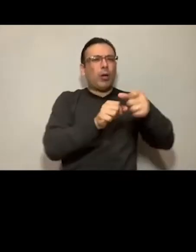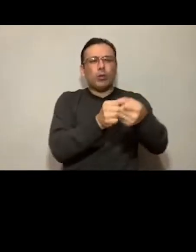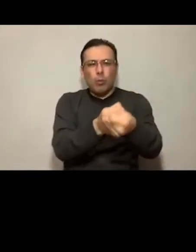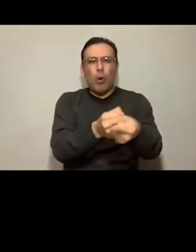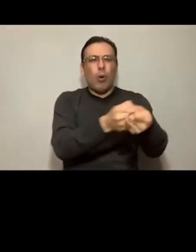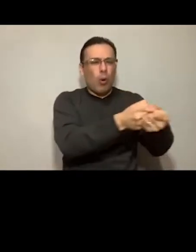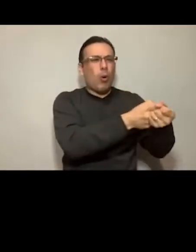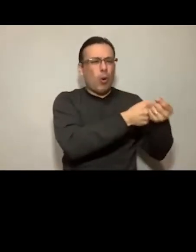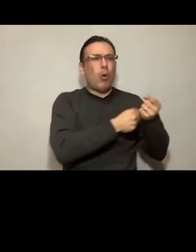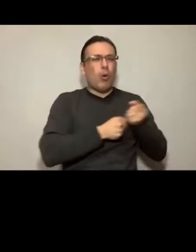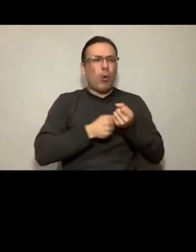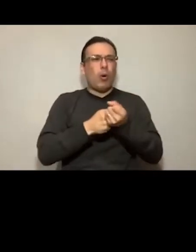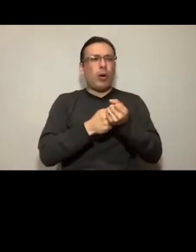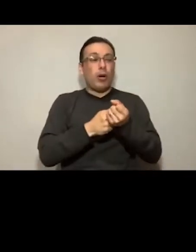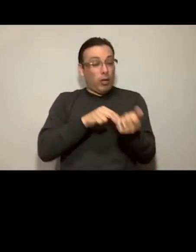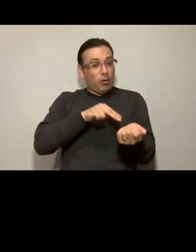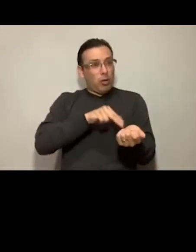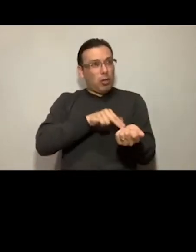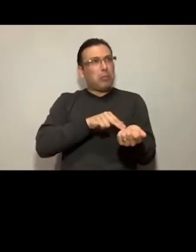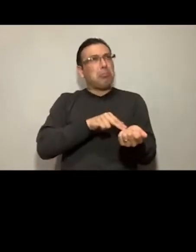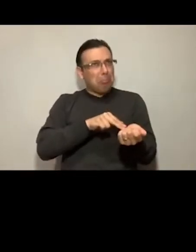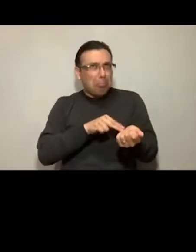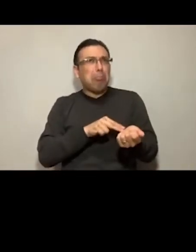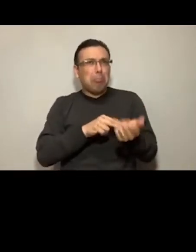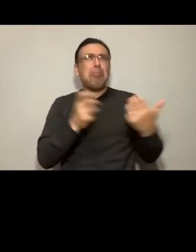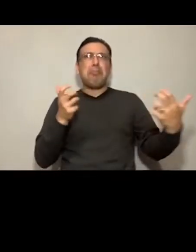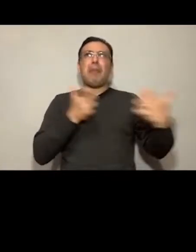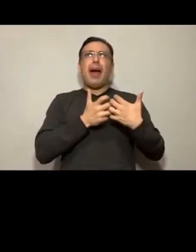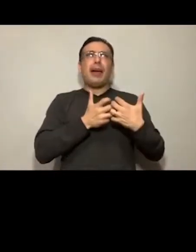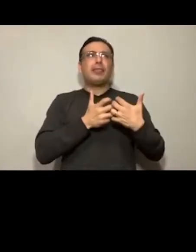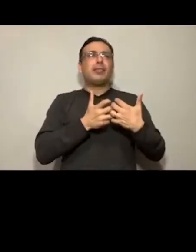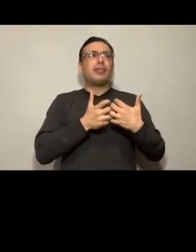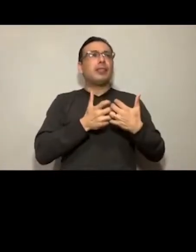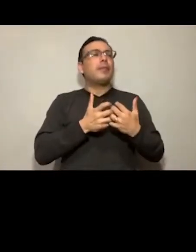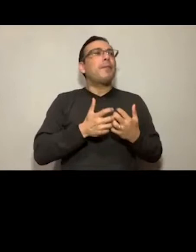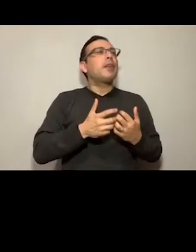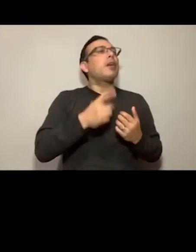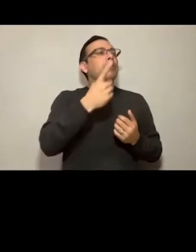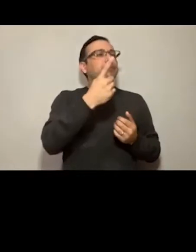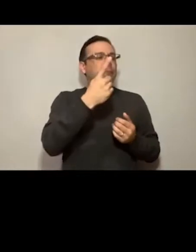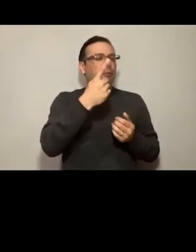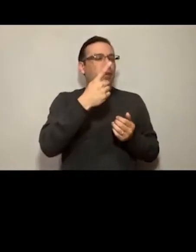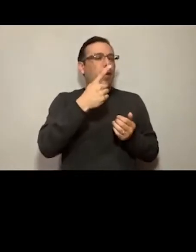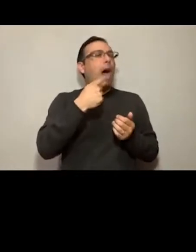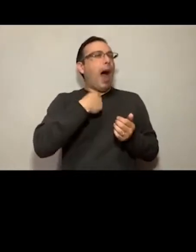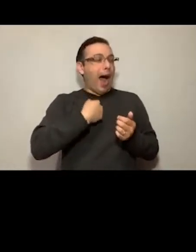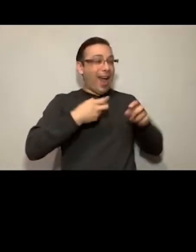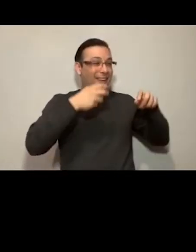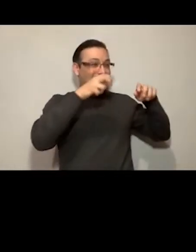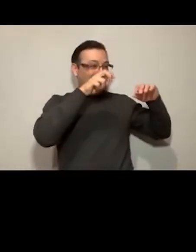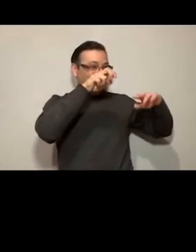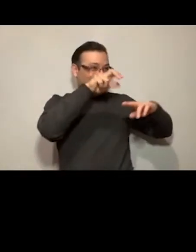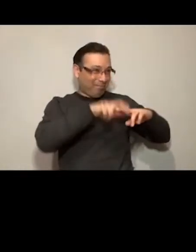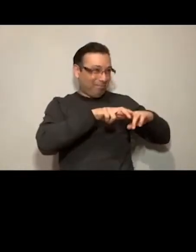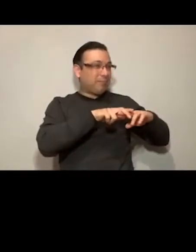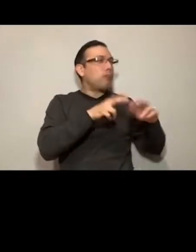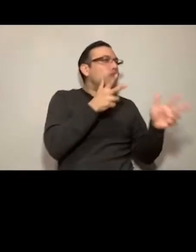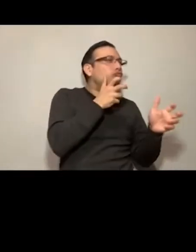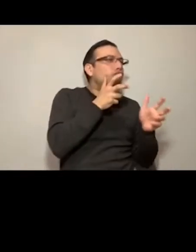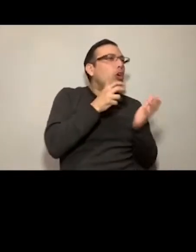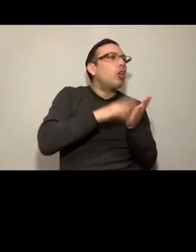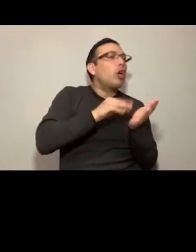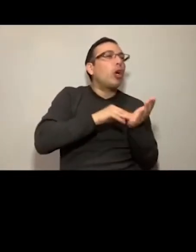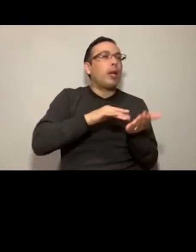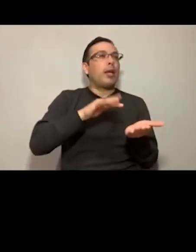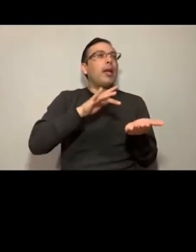where that fit in for me, especially within doing audits for medical school. You know, medical school teaches